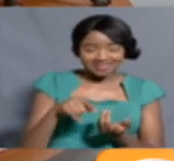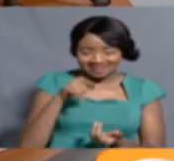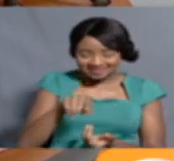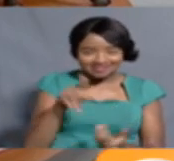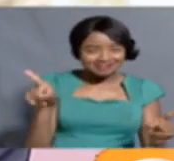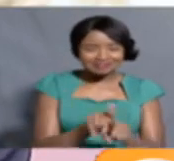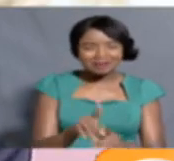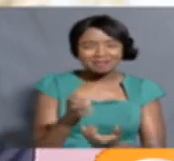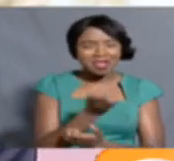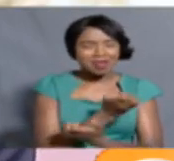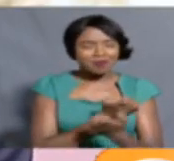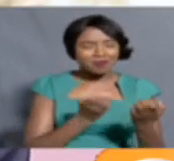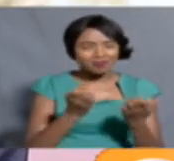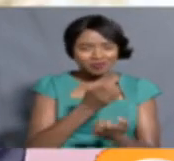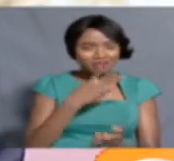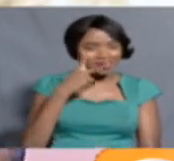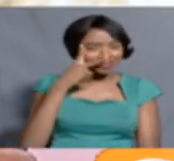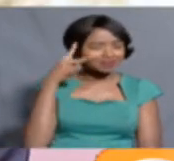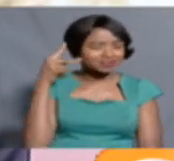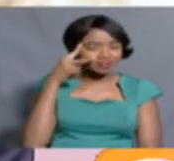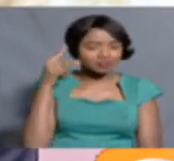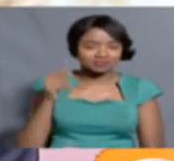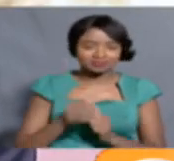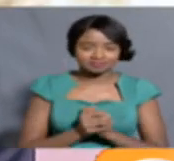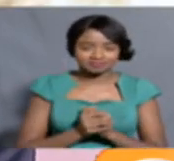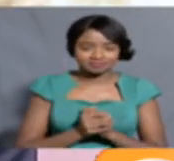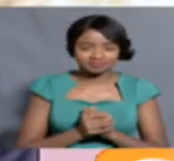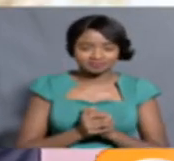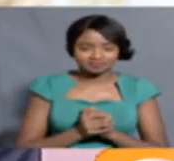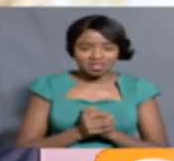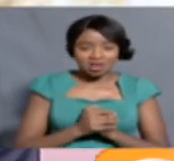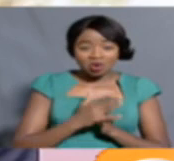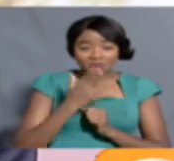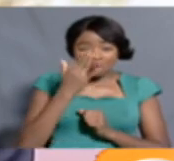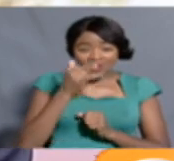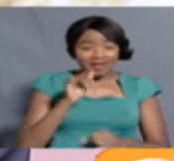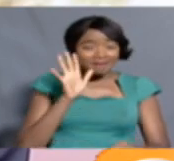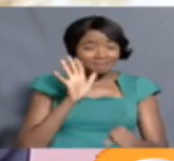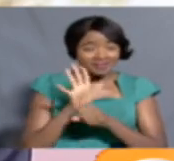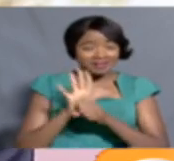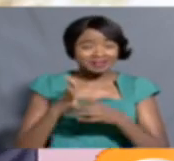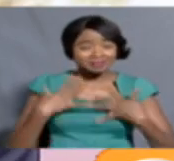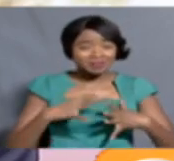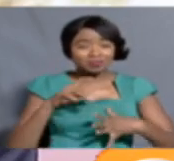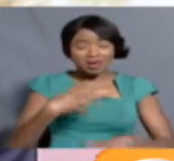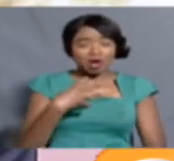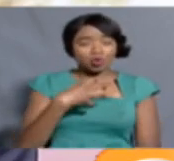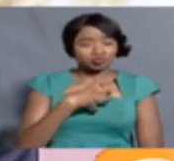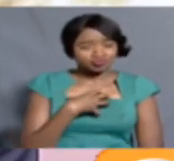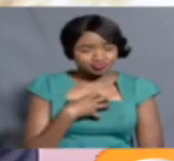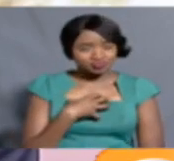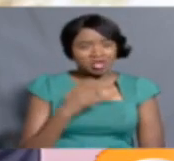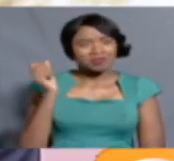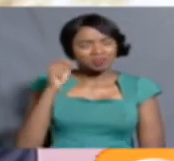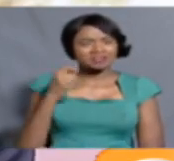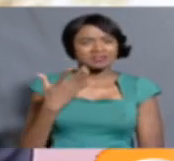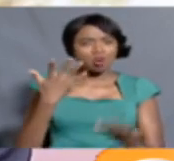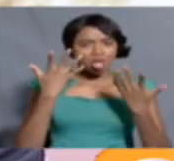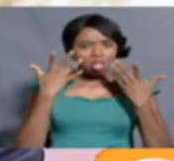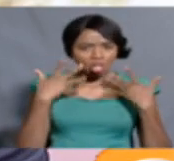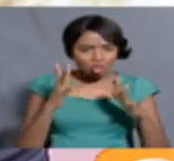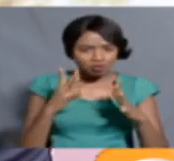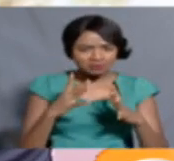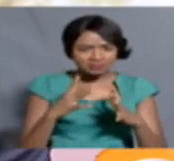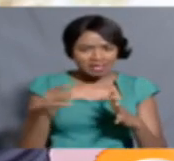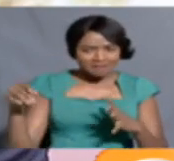terrorism. Wow. Absolute scam. 70% of civil servants are retiring and risk losing their contribution refund